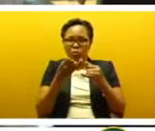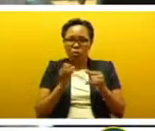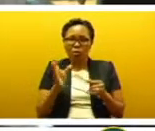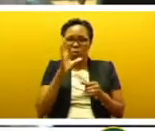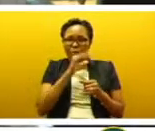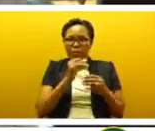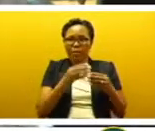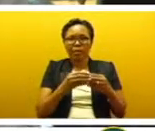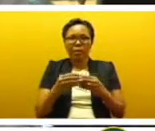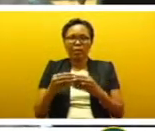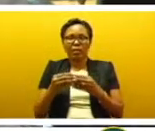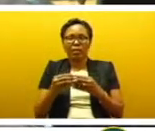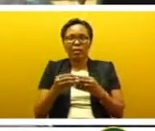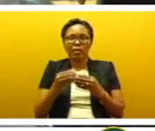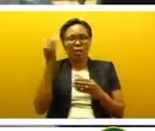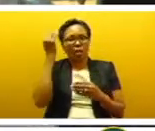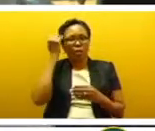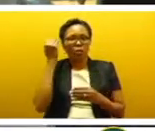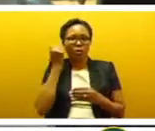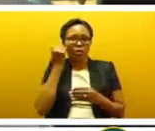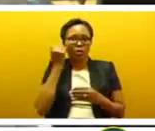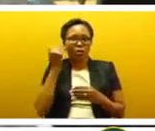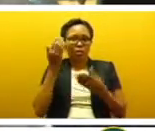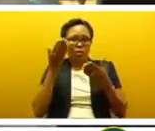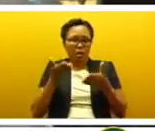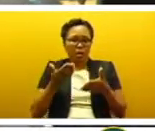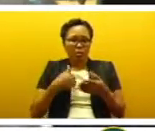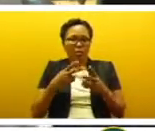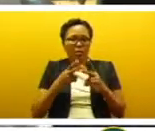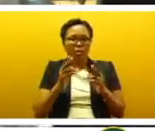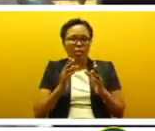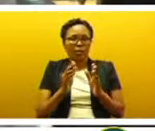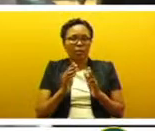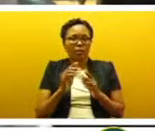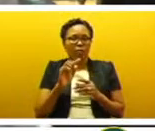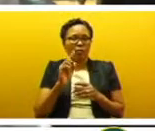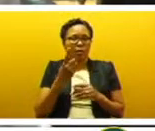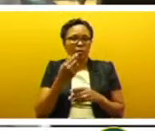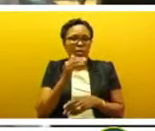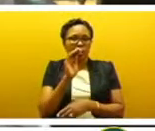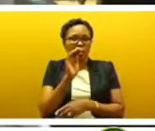court. I'll begin by asking the